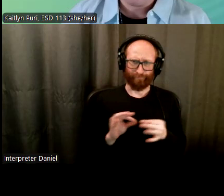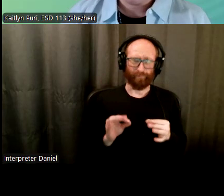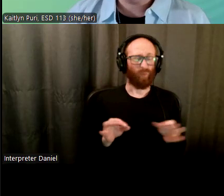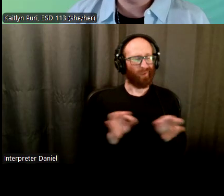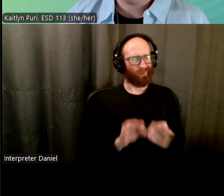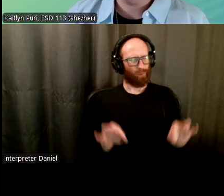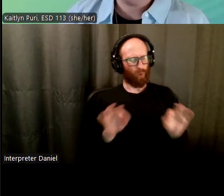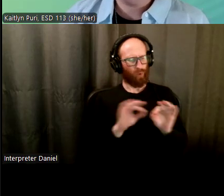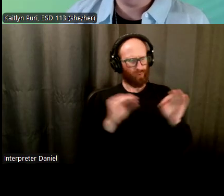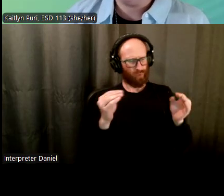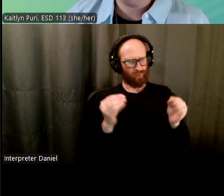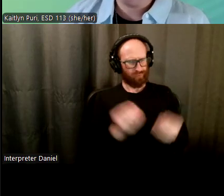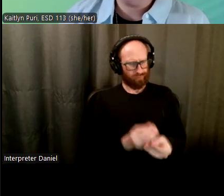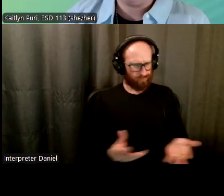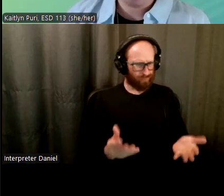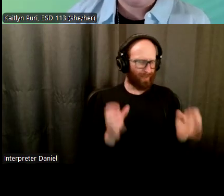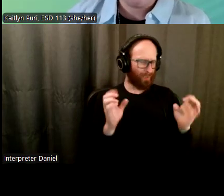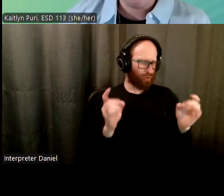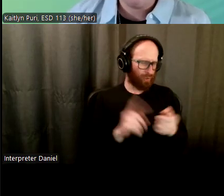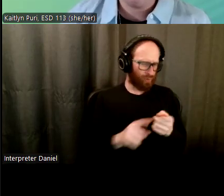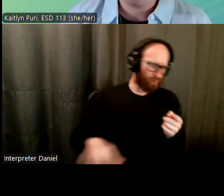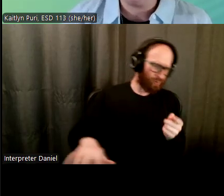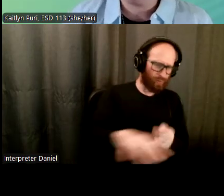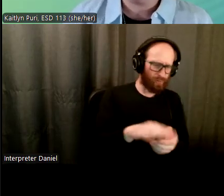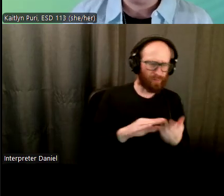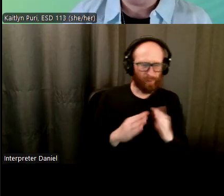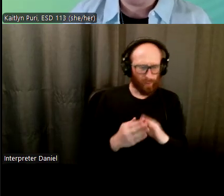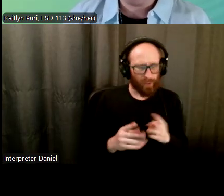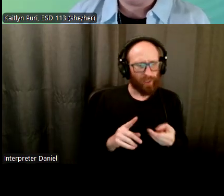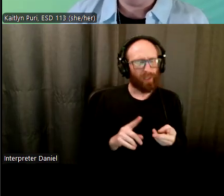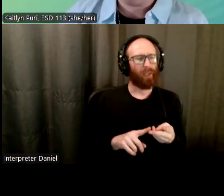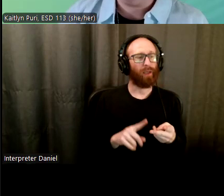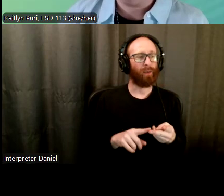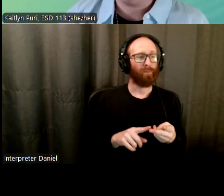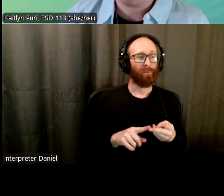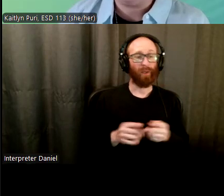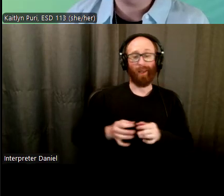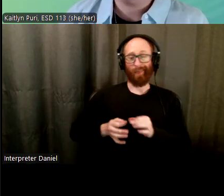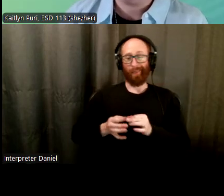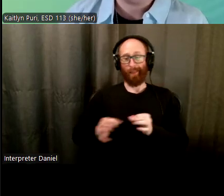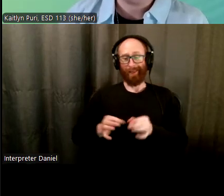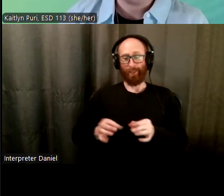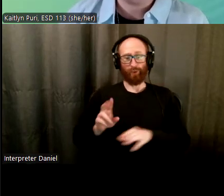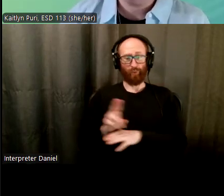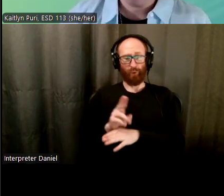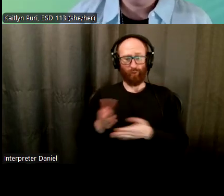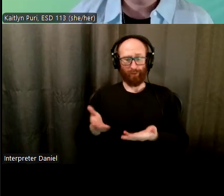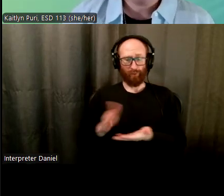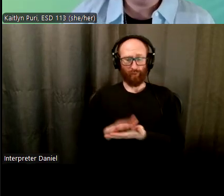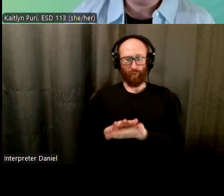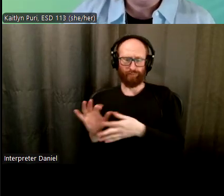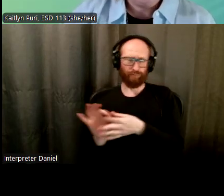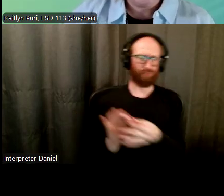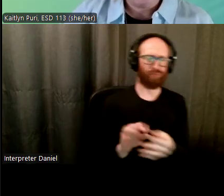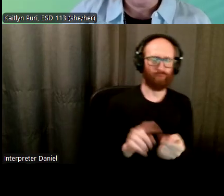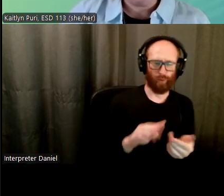community, as well as connecting that language or understanding that we are using at schools.